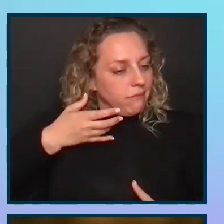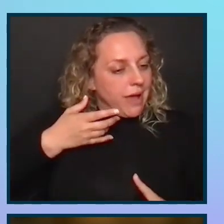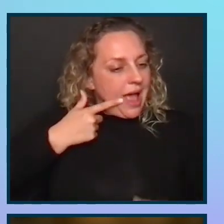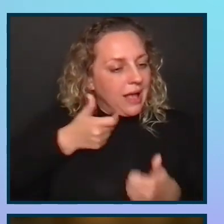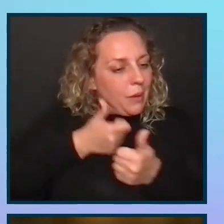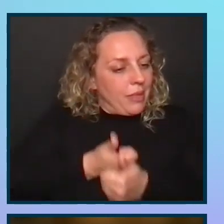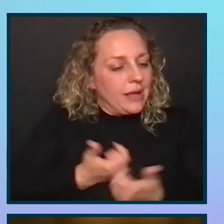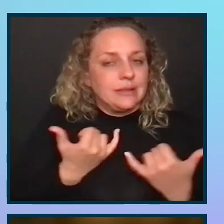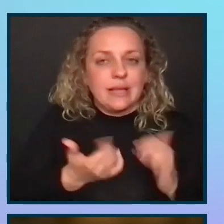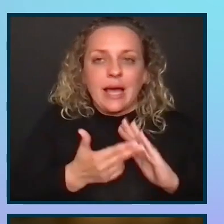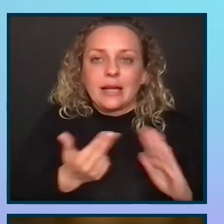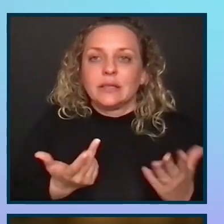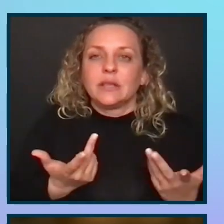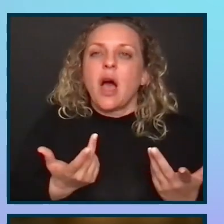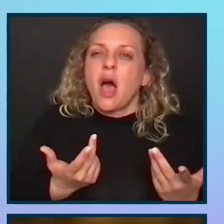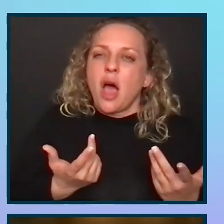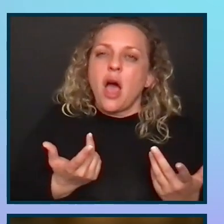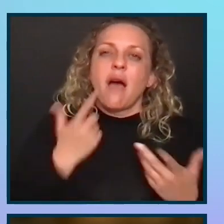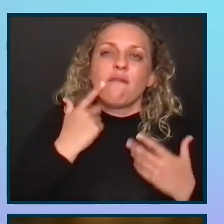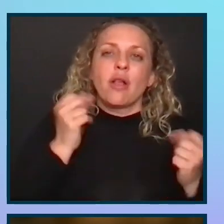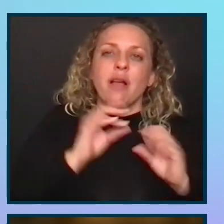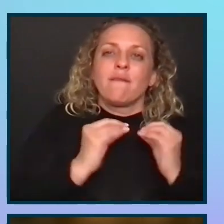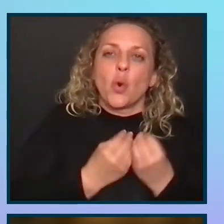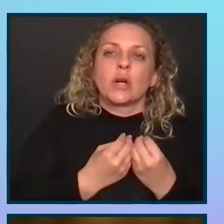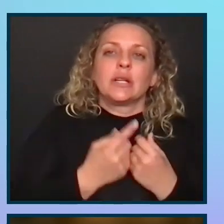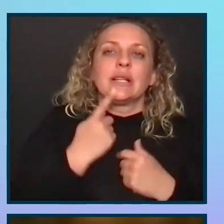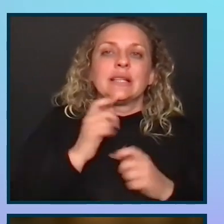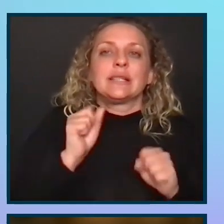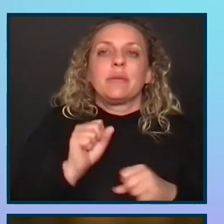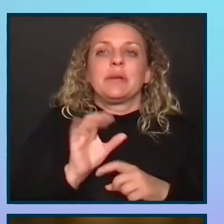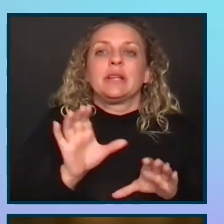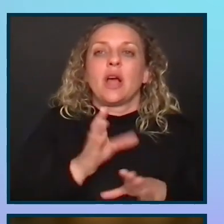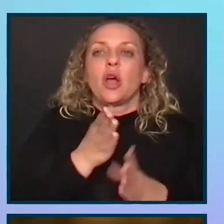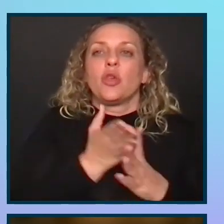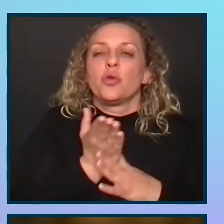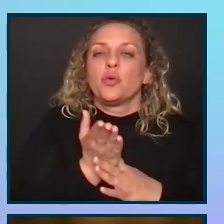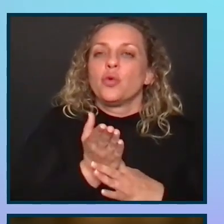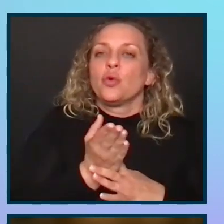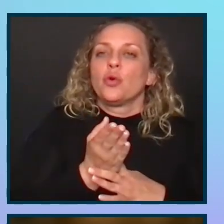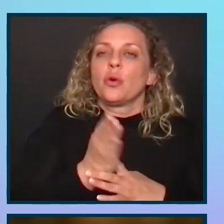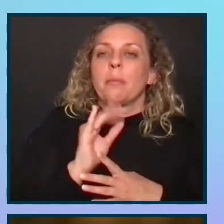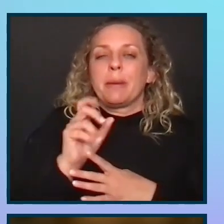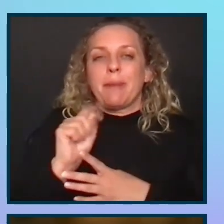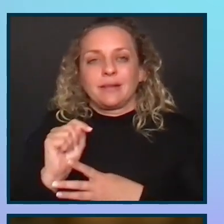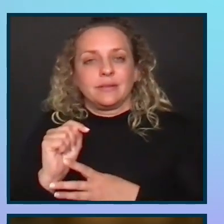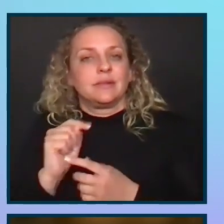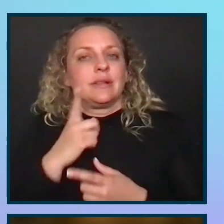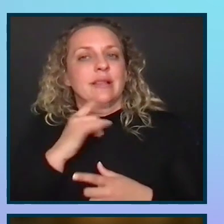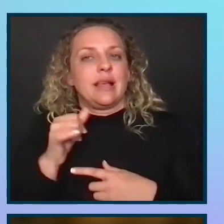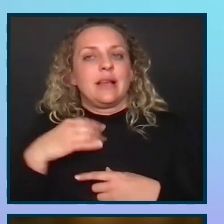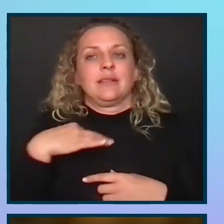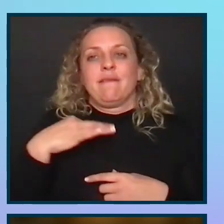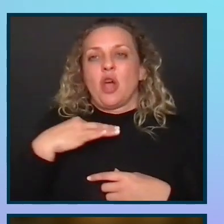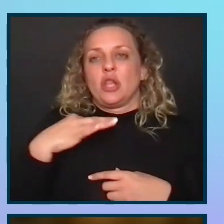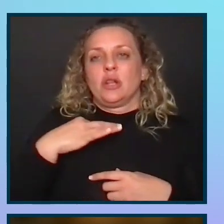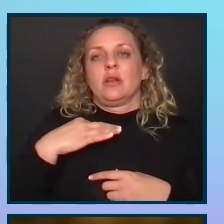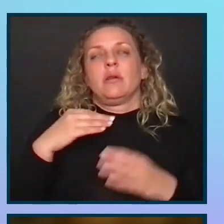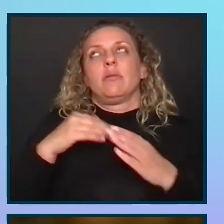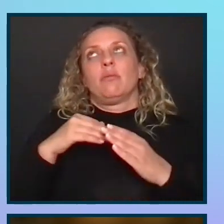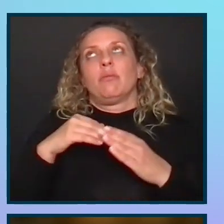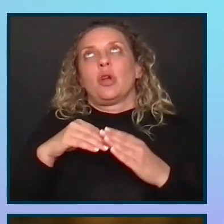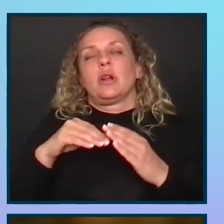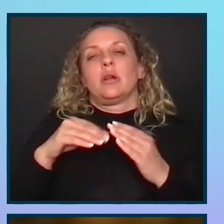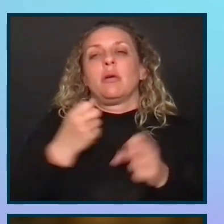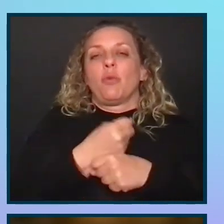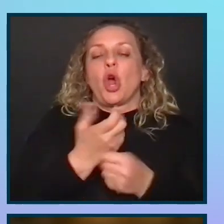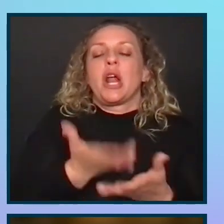compliance status is. For a lot of organizations, this can be done through a VPAT, which is a voluntary product accessibility template